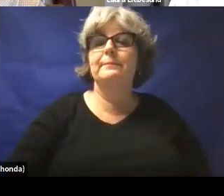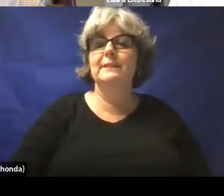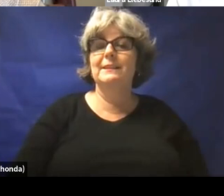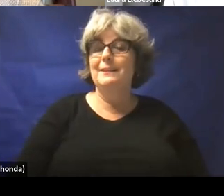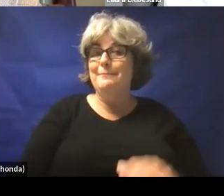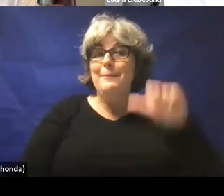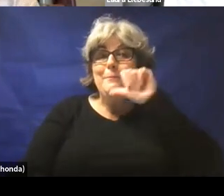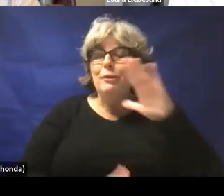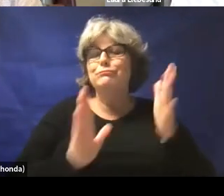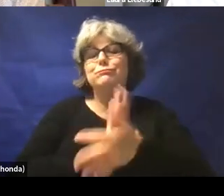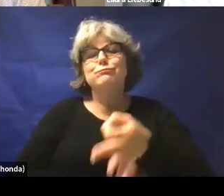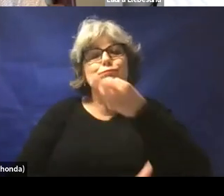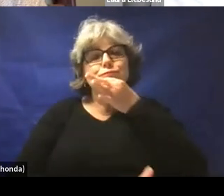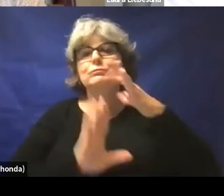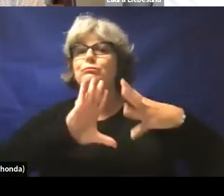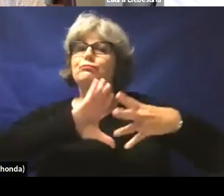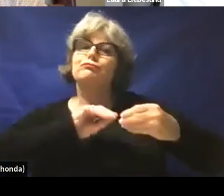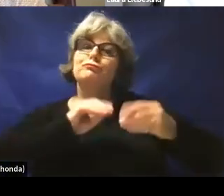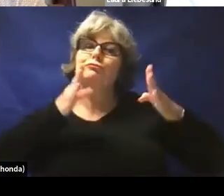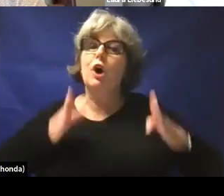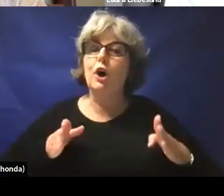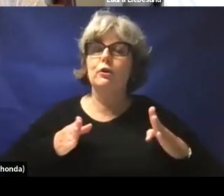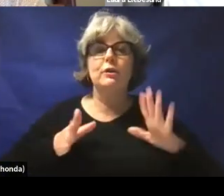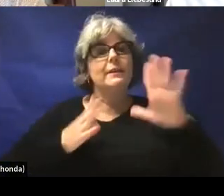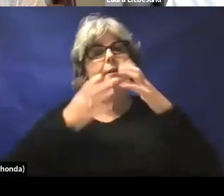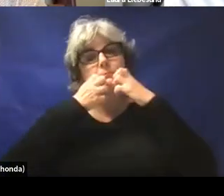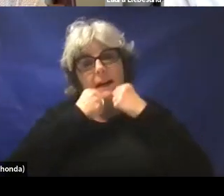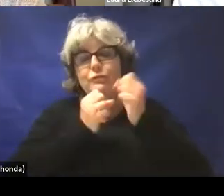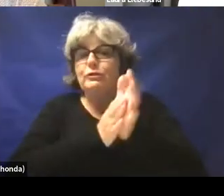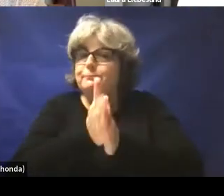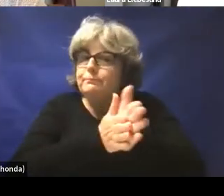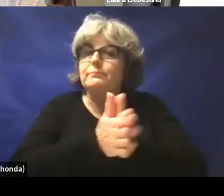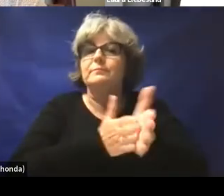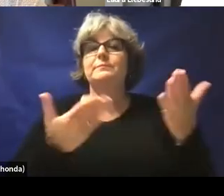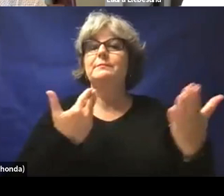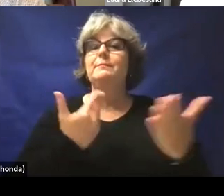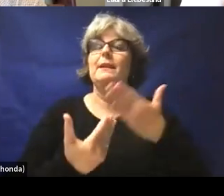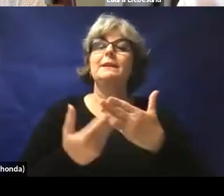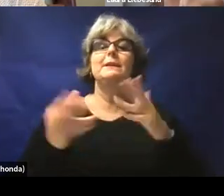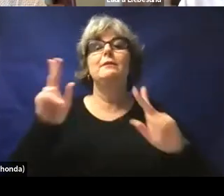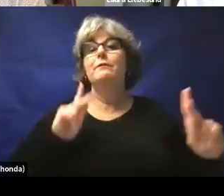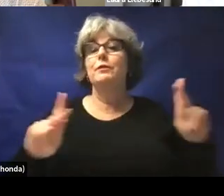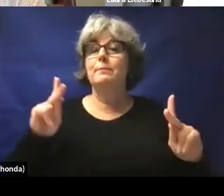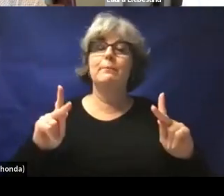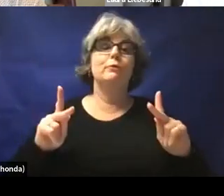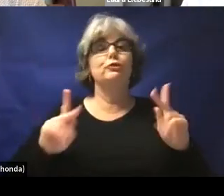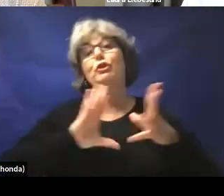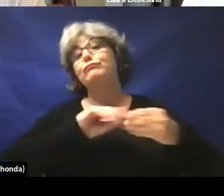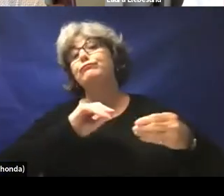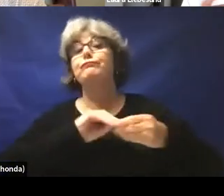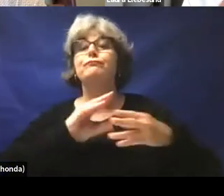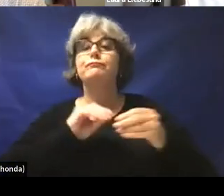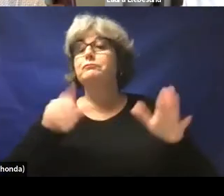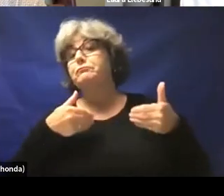good talkers, and it's especially because it's something they're passionate about. It was easy for them to just go. And so I